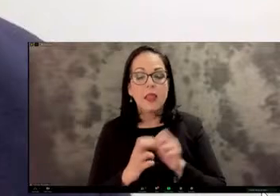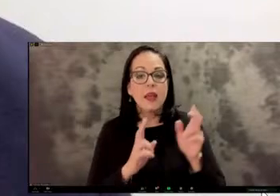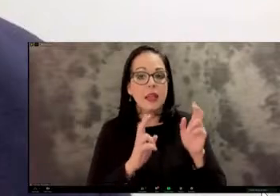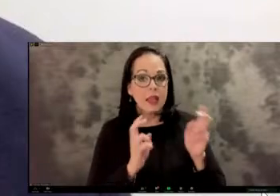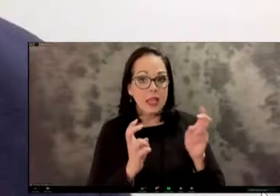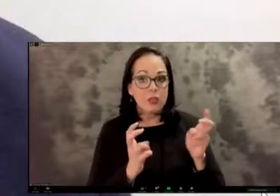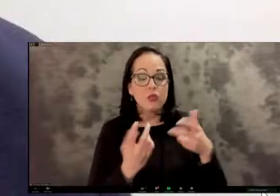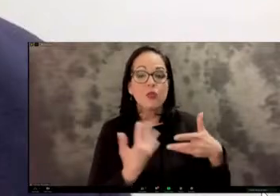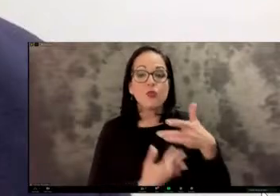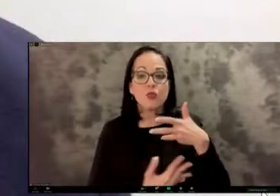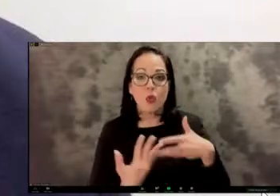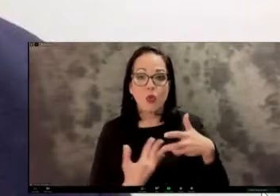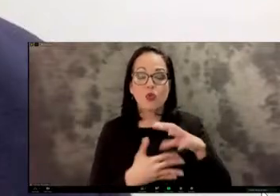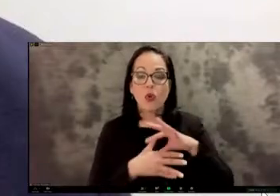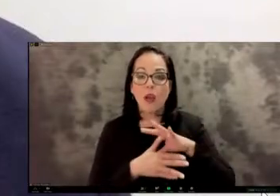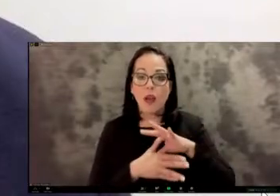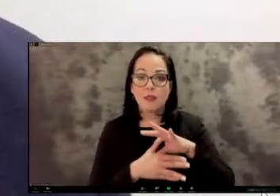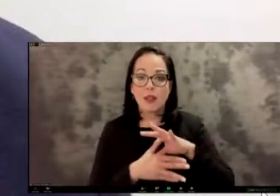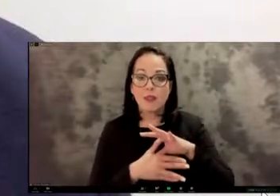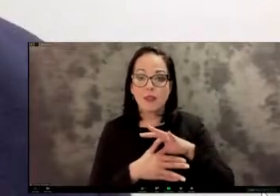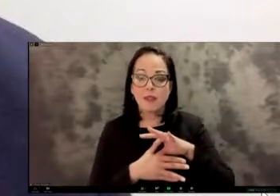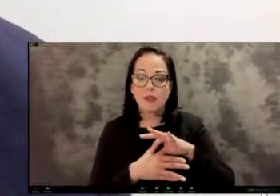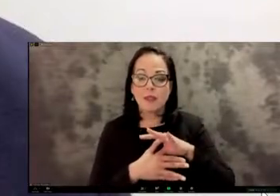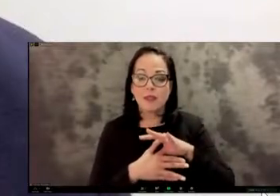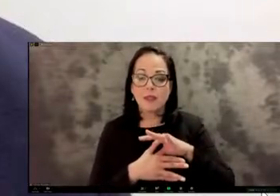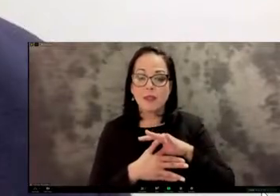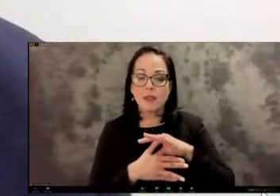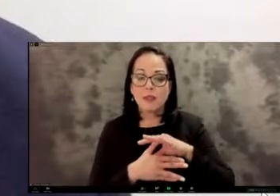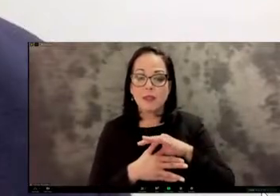social context.